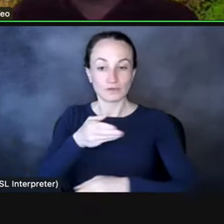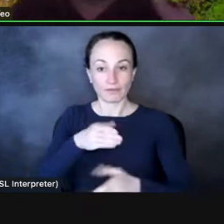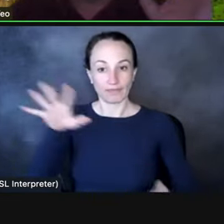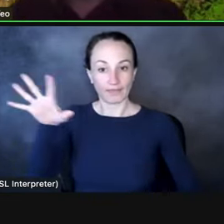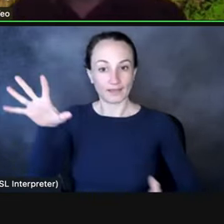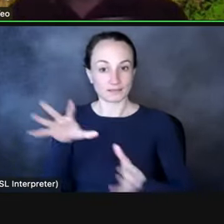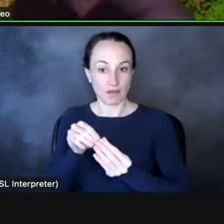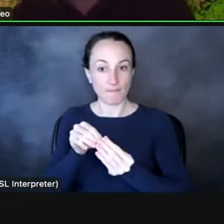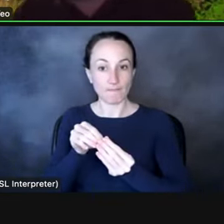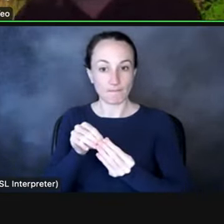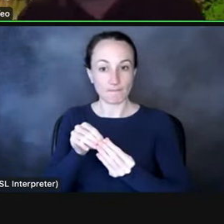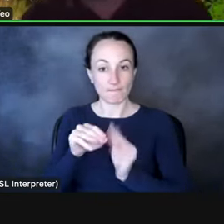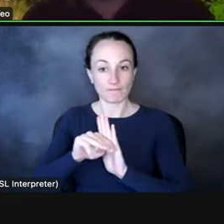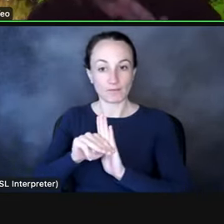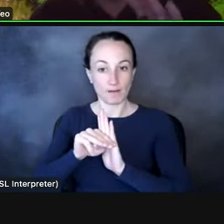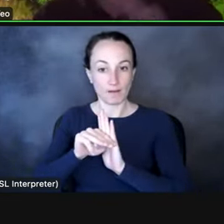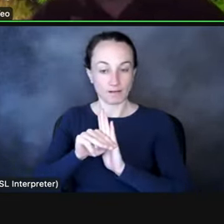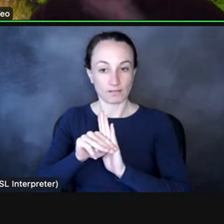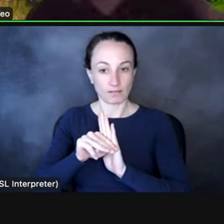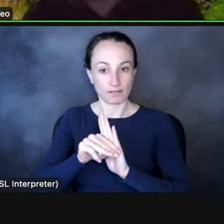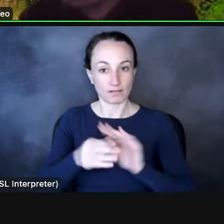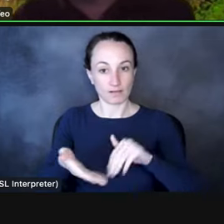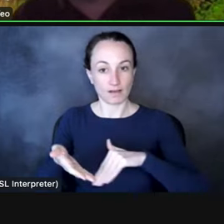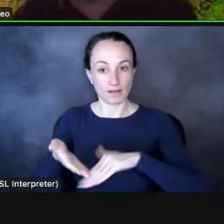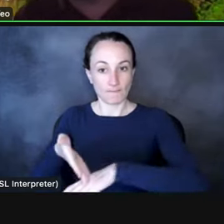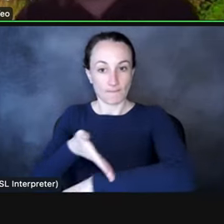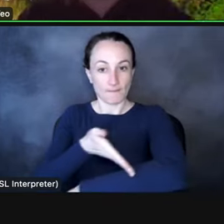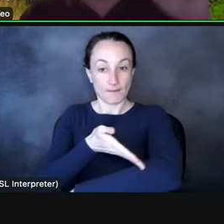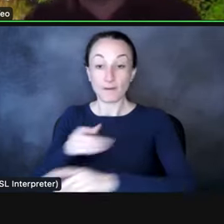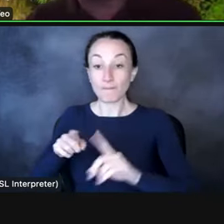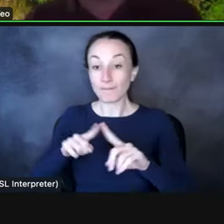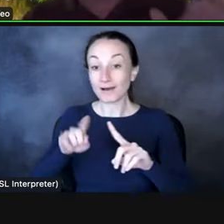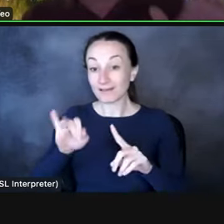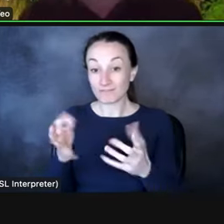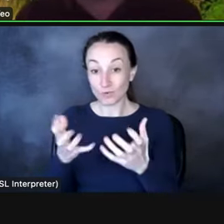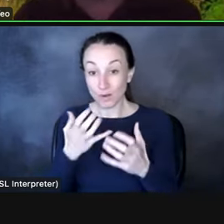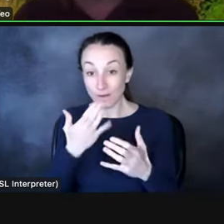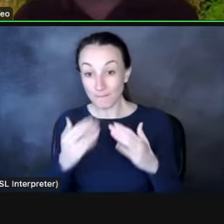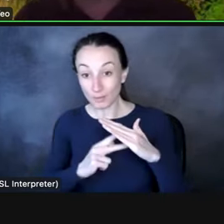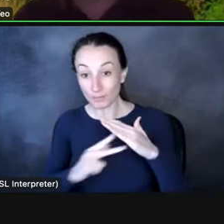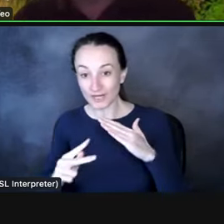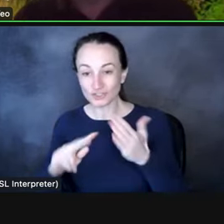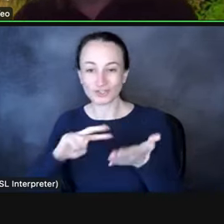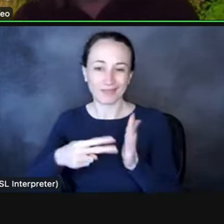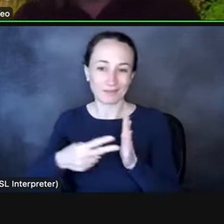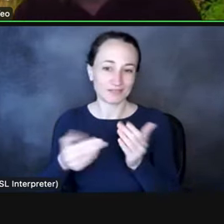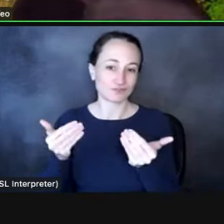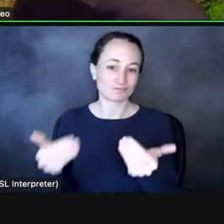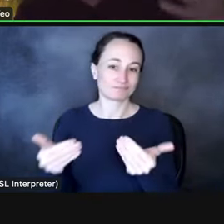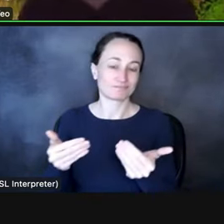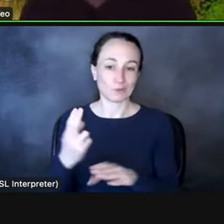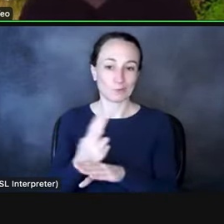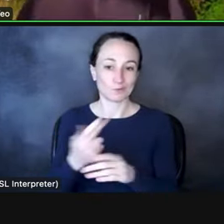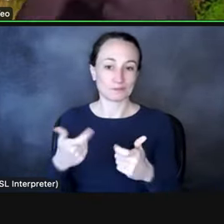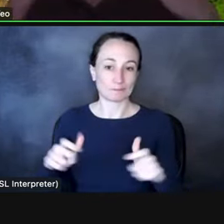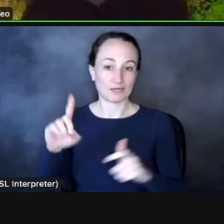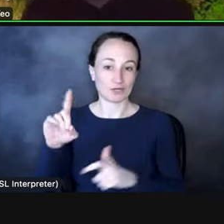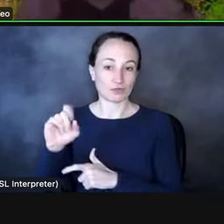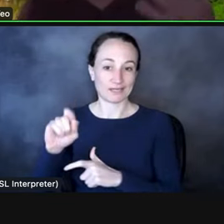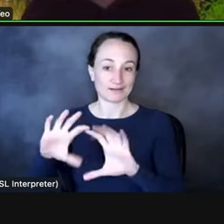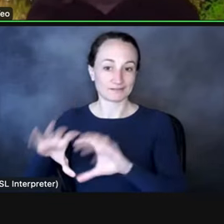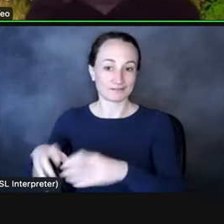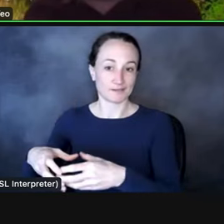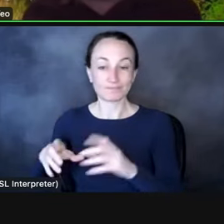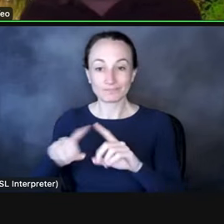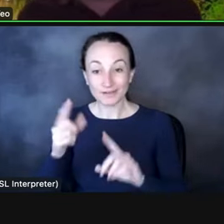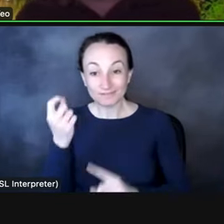models, but essentially, if we want better prediction, we should just use a bigger data set. But the problem is that not